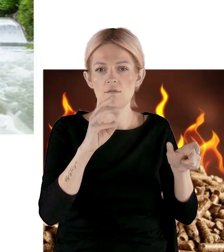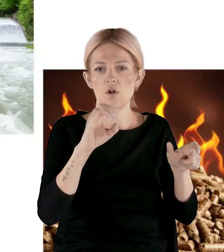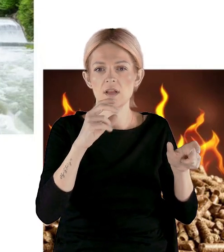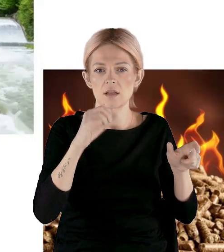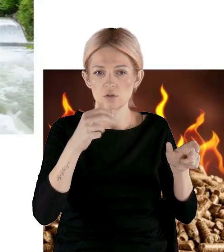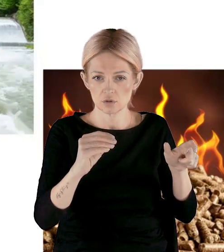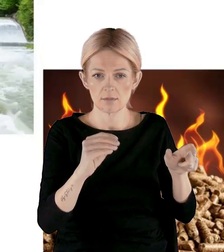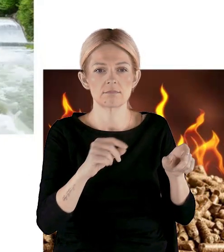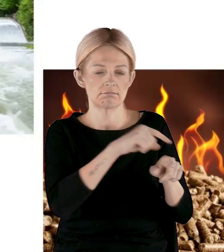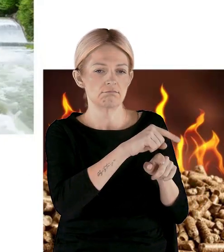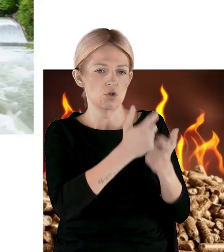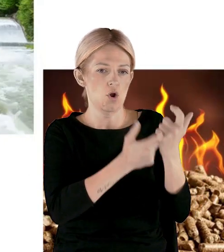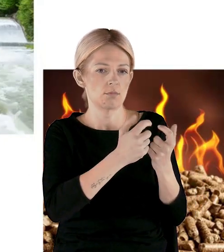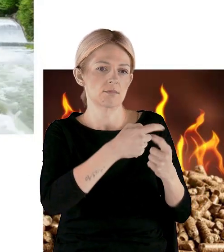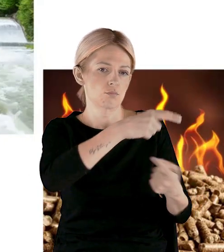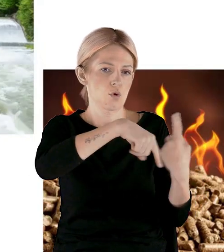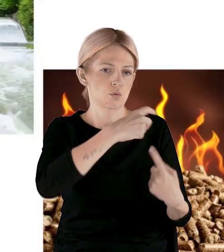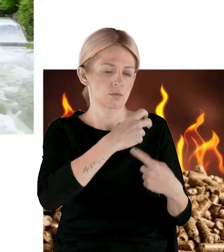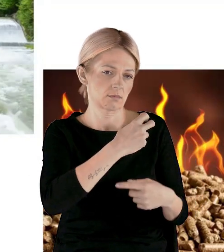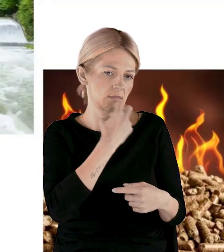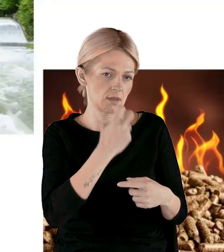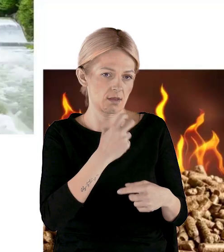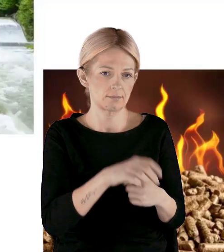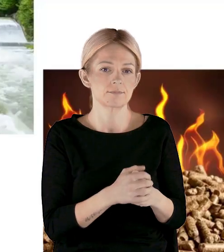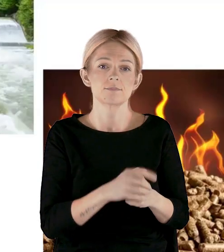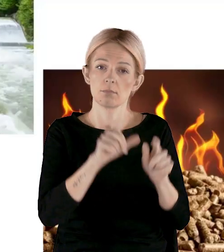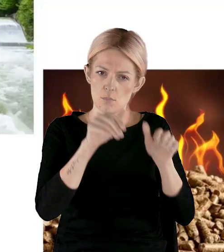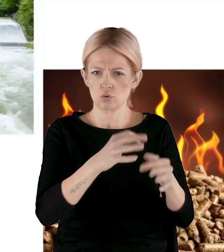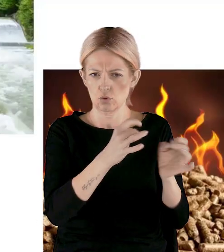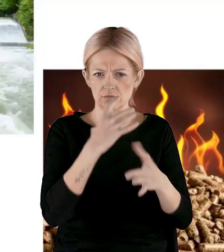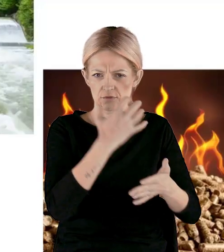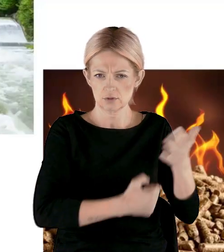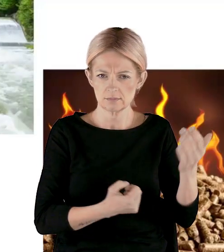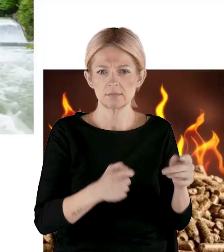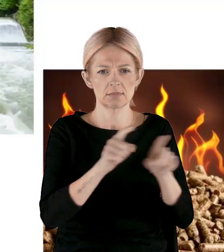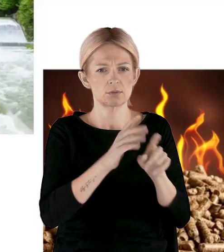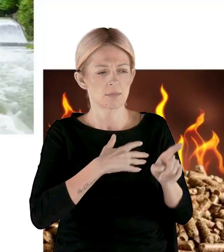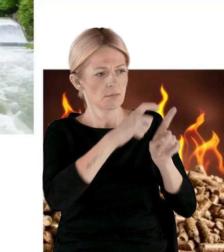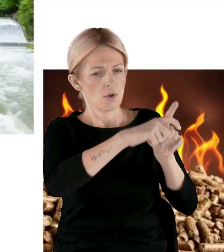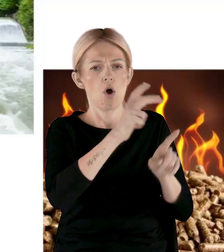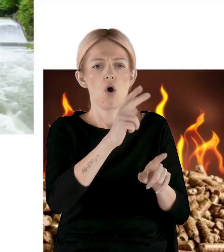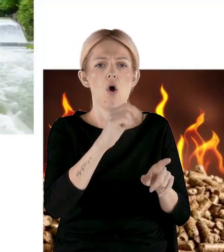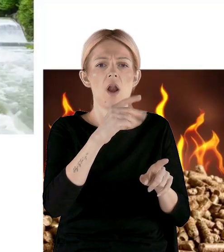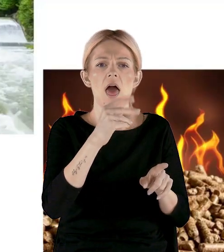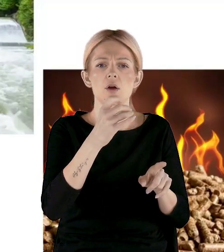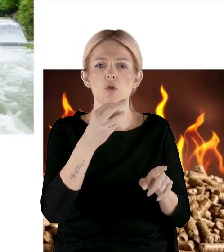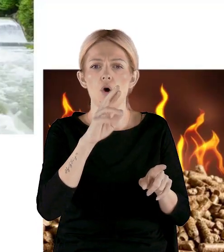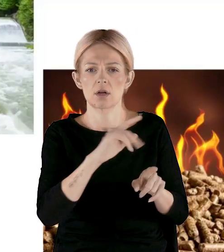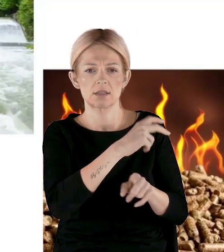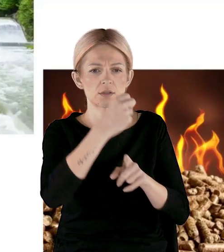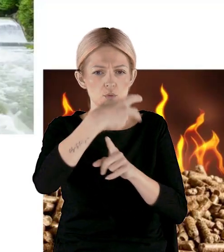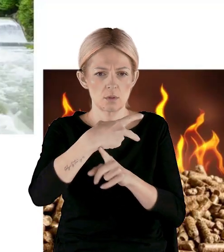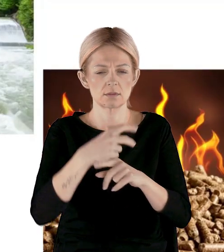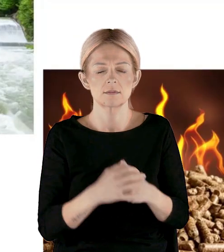be captured by solar collectors that collect energy and that we can use later, for